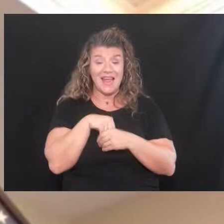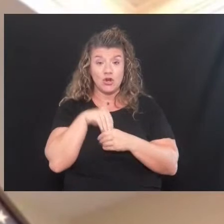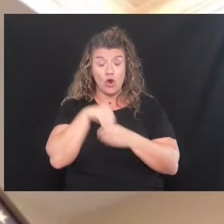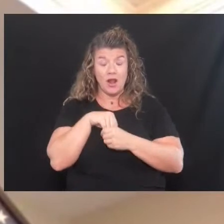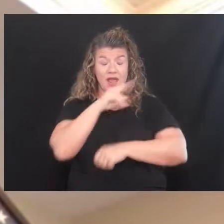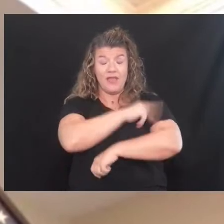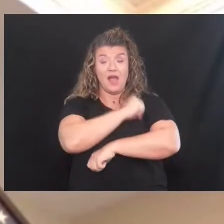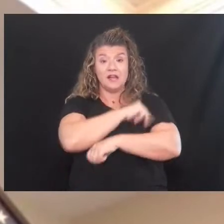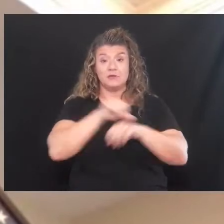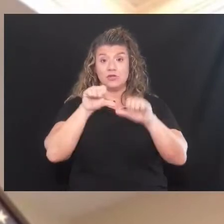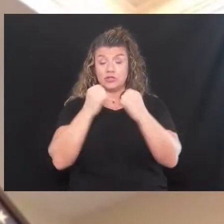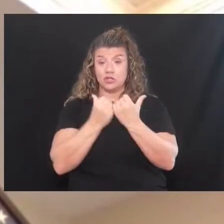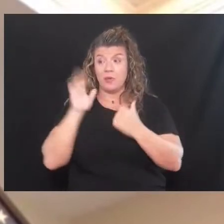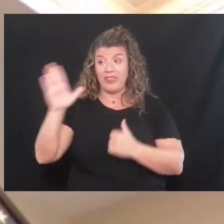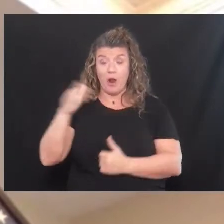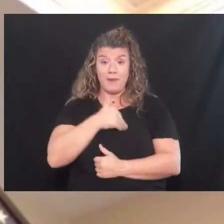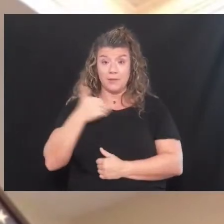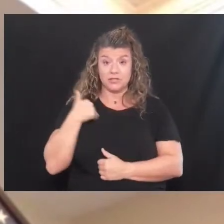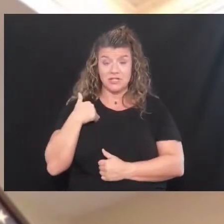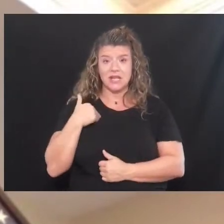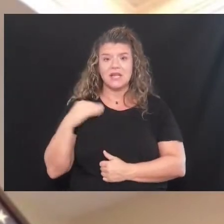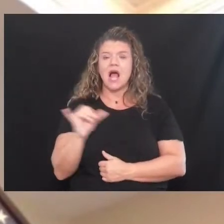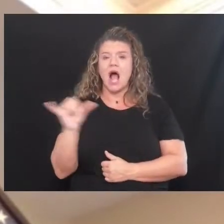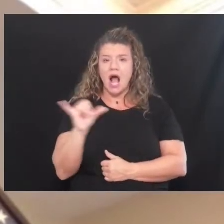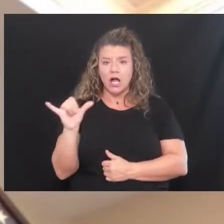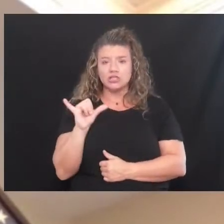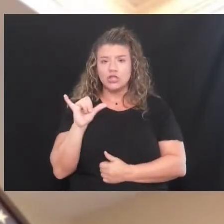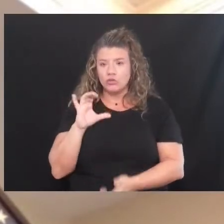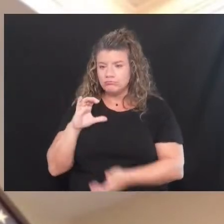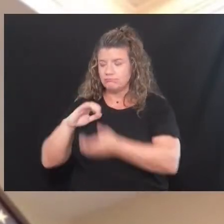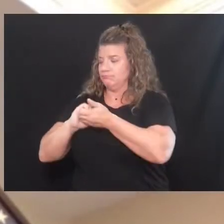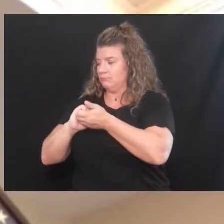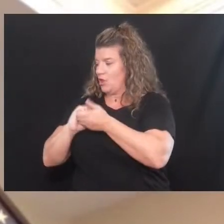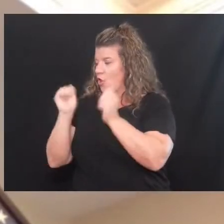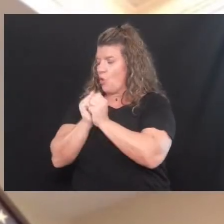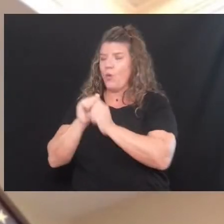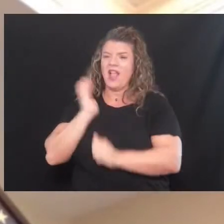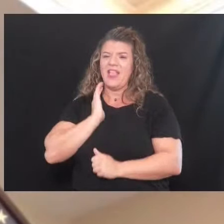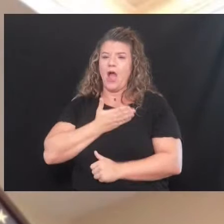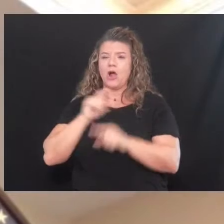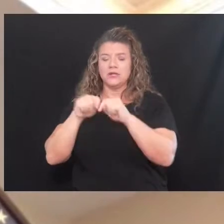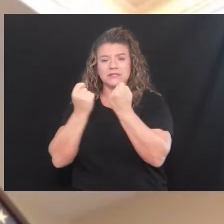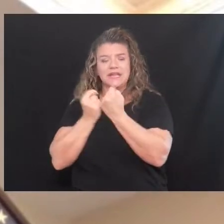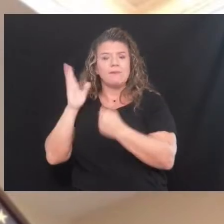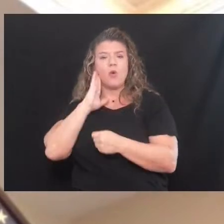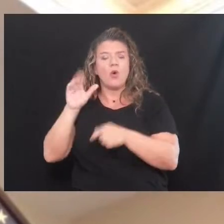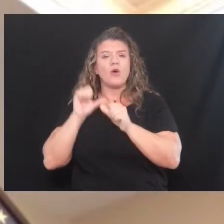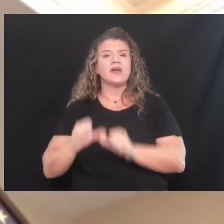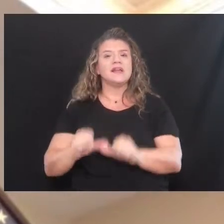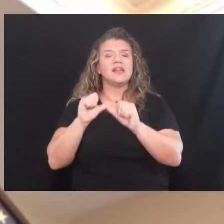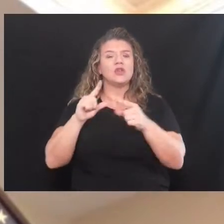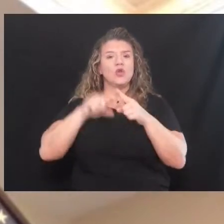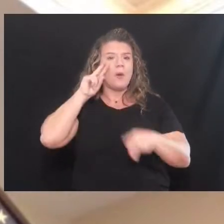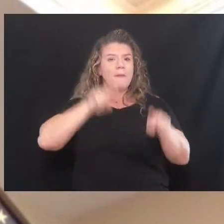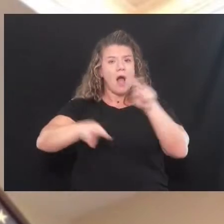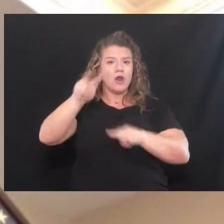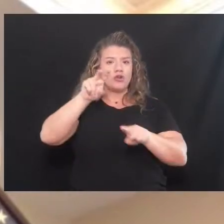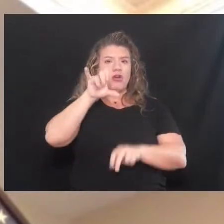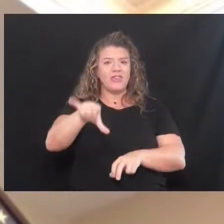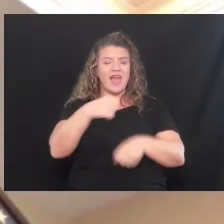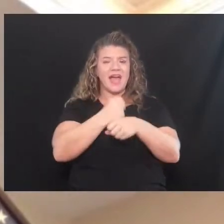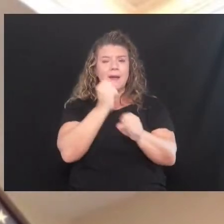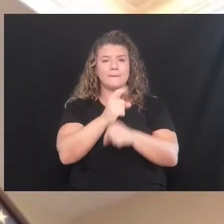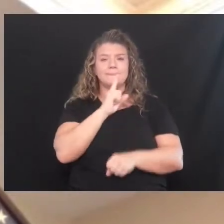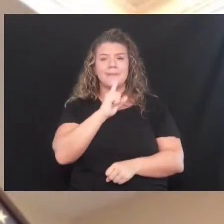Hospital Association and their members, as well as with us. And we'll continue to monitor that and make sure that we